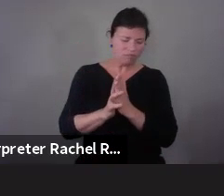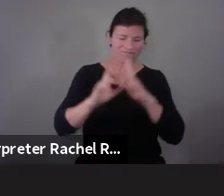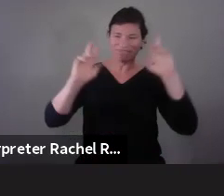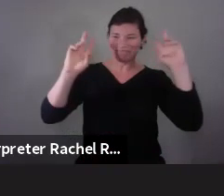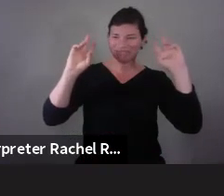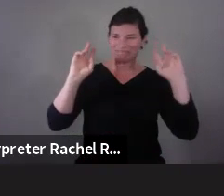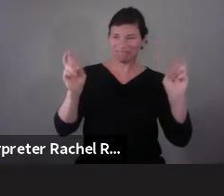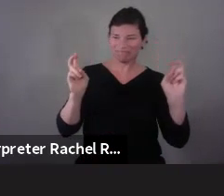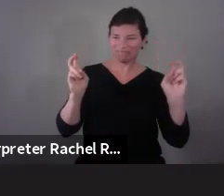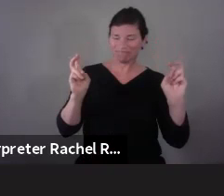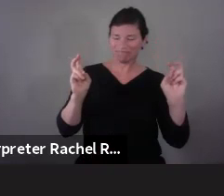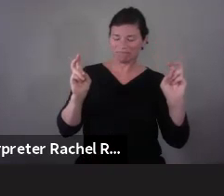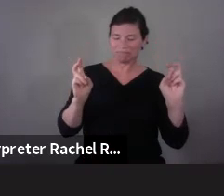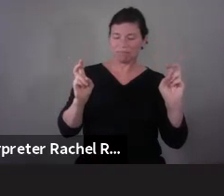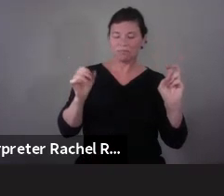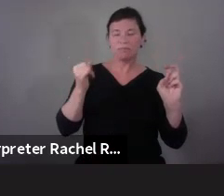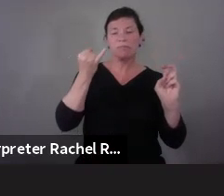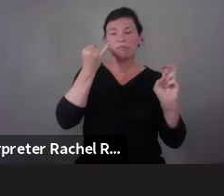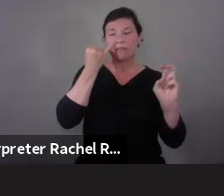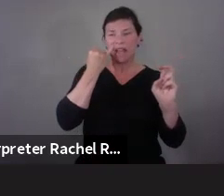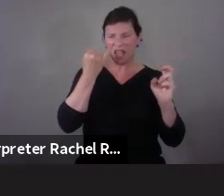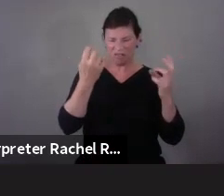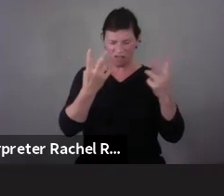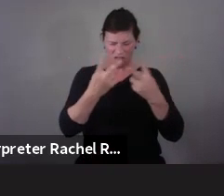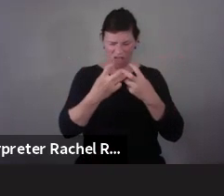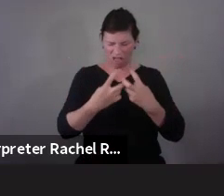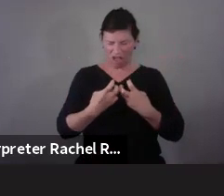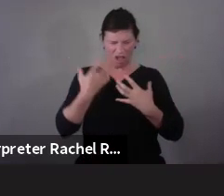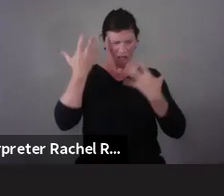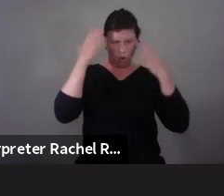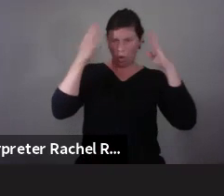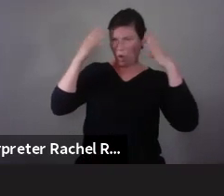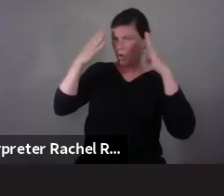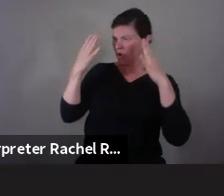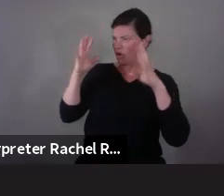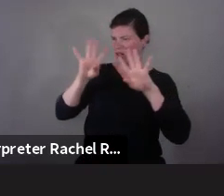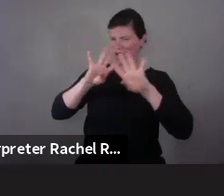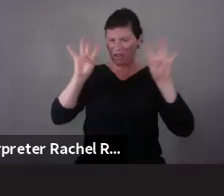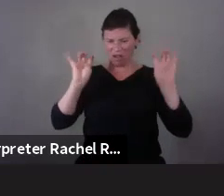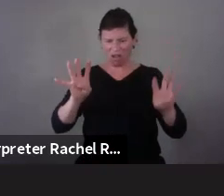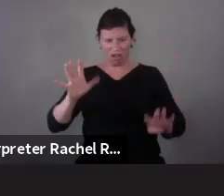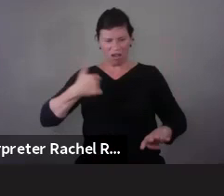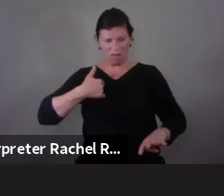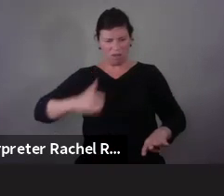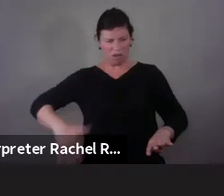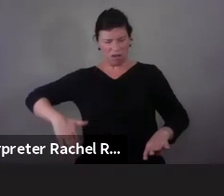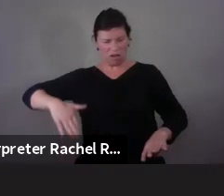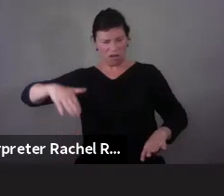is finding closure to a lot of questions I had about my past,